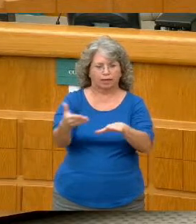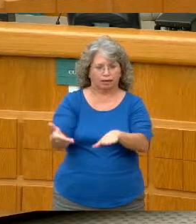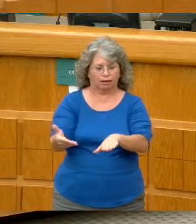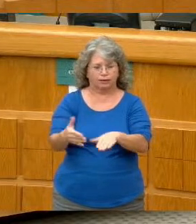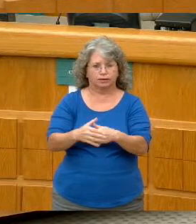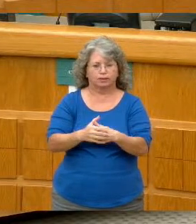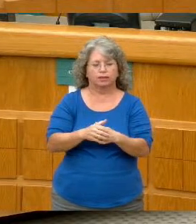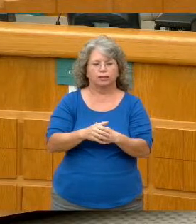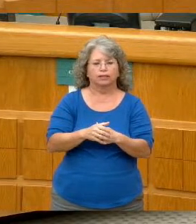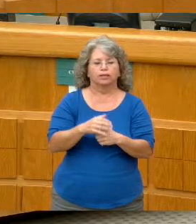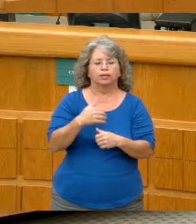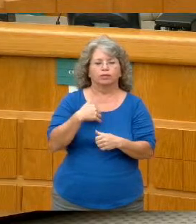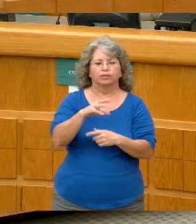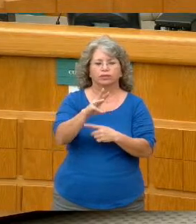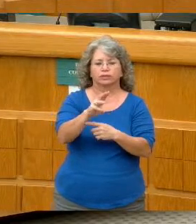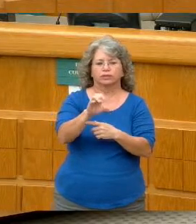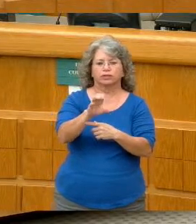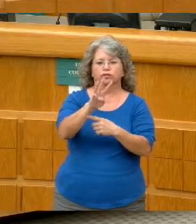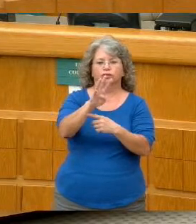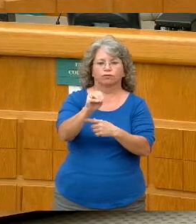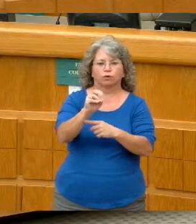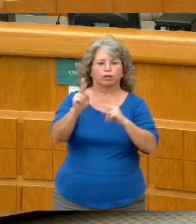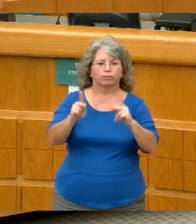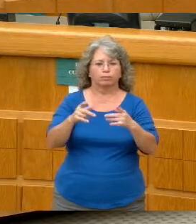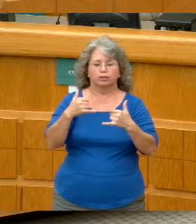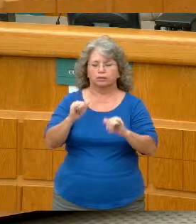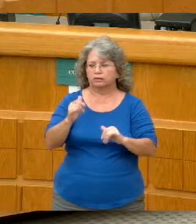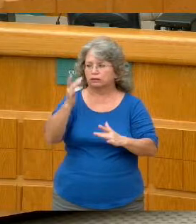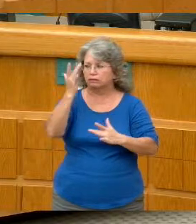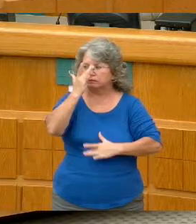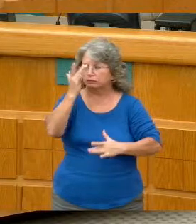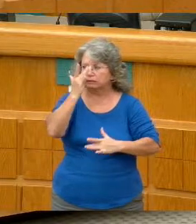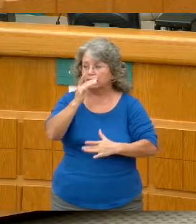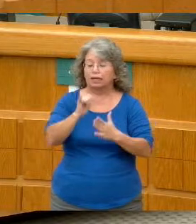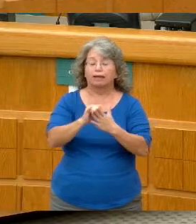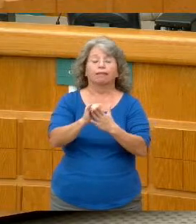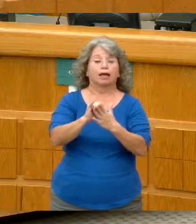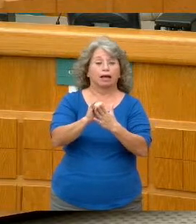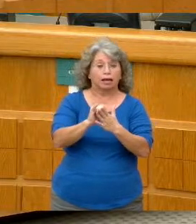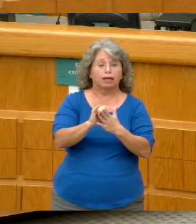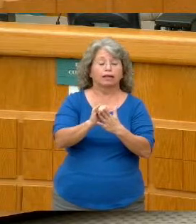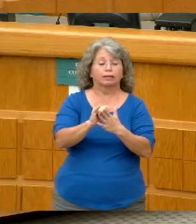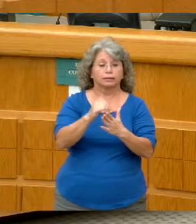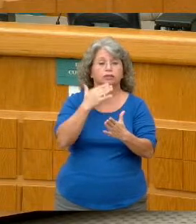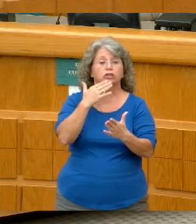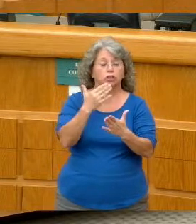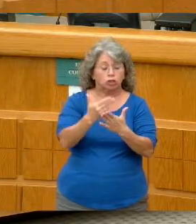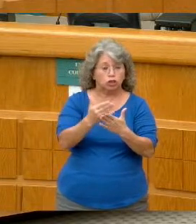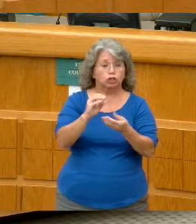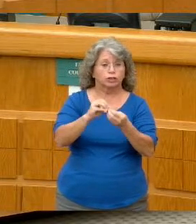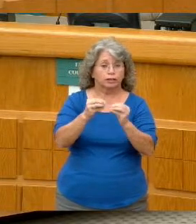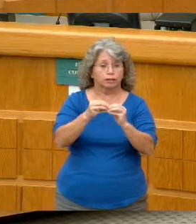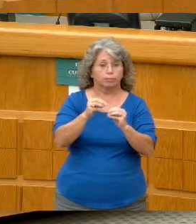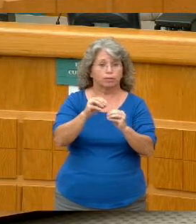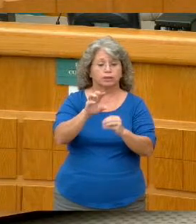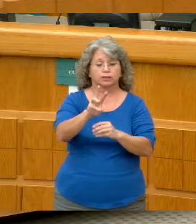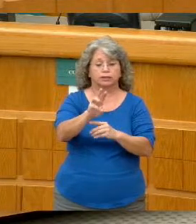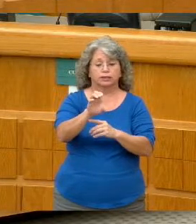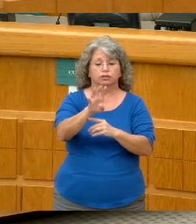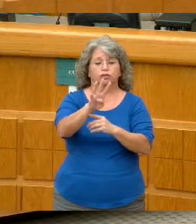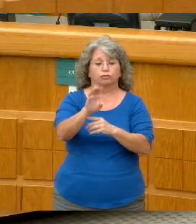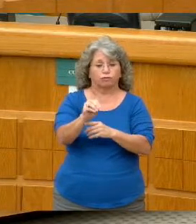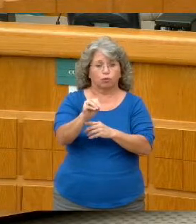397 deaths, and we have 640 active cases. So, and that's a really good thing, is to have